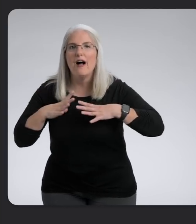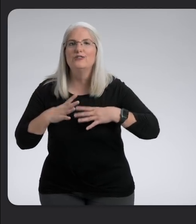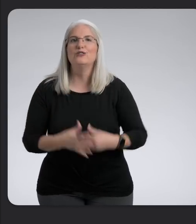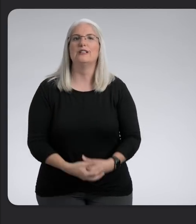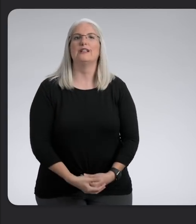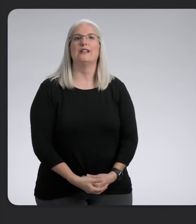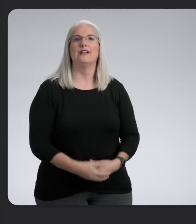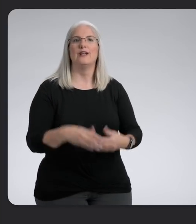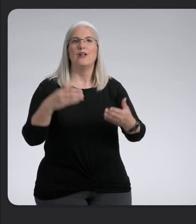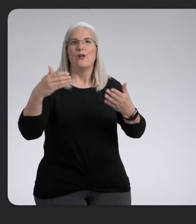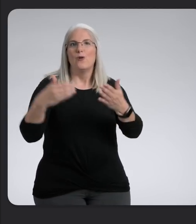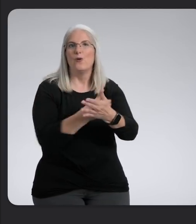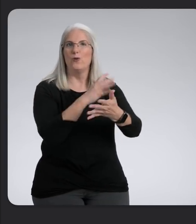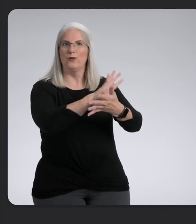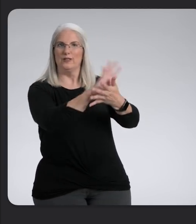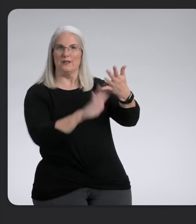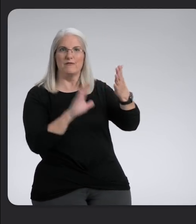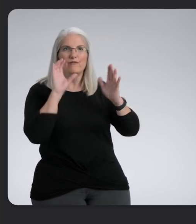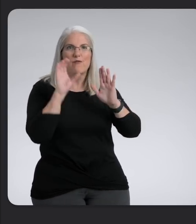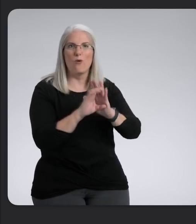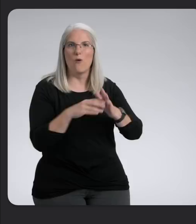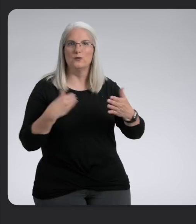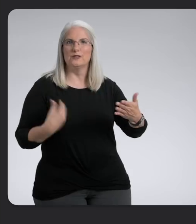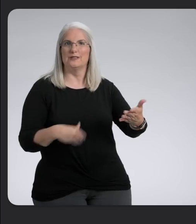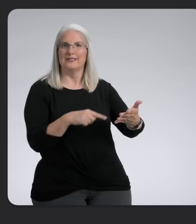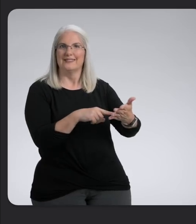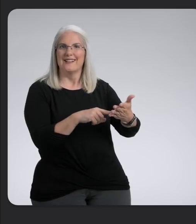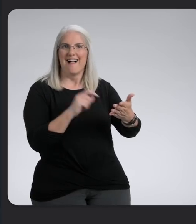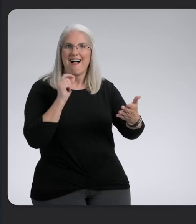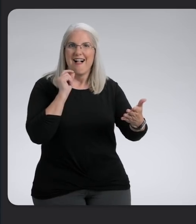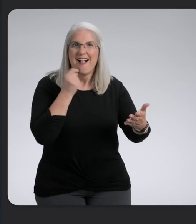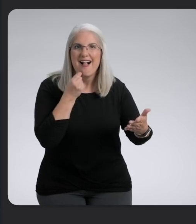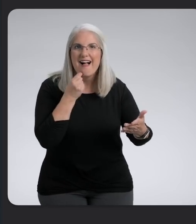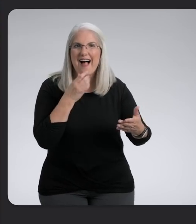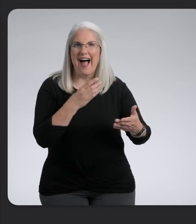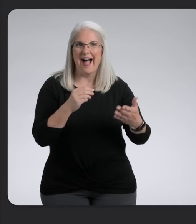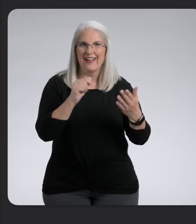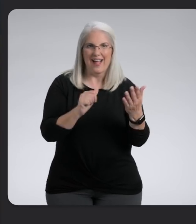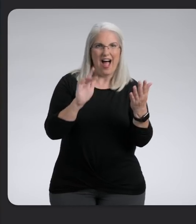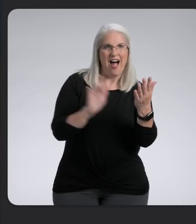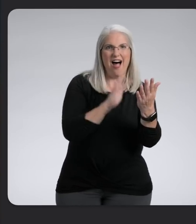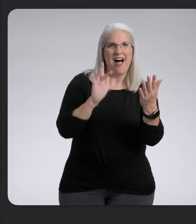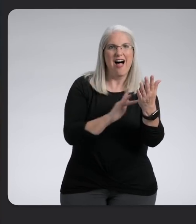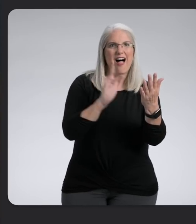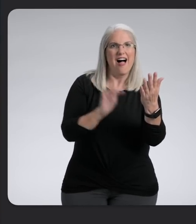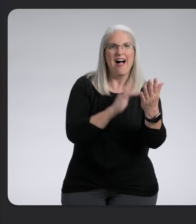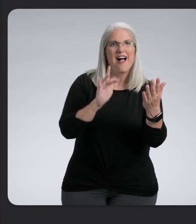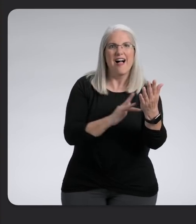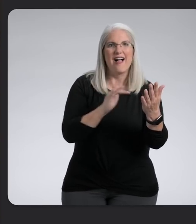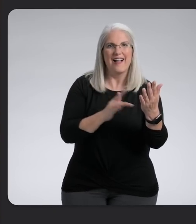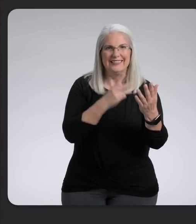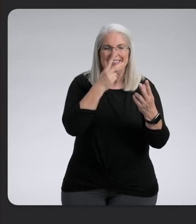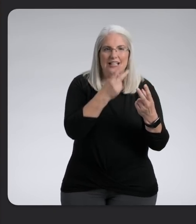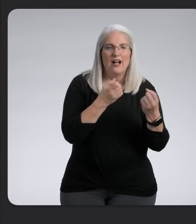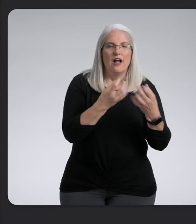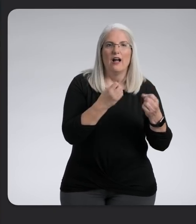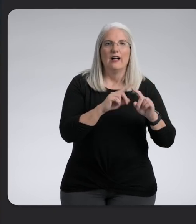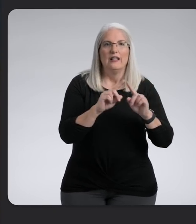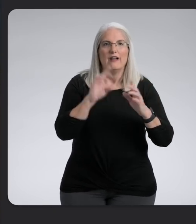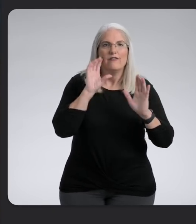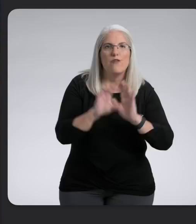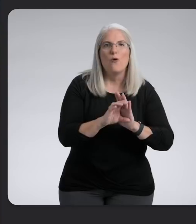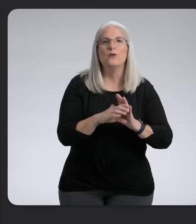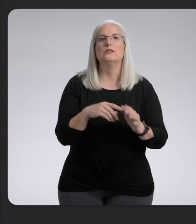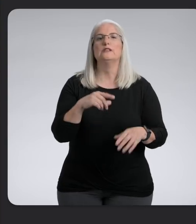collage design. And this cool stack with even more photos from Taylor. I can quickly swipe through them, tap to view the full